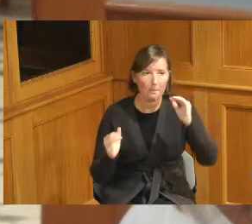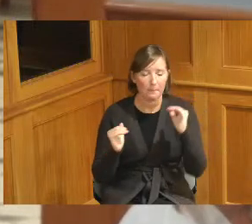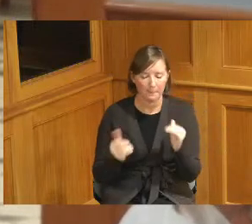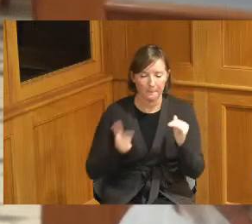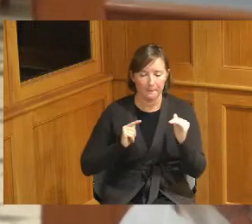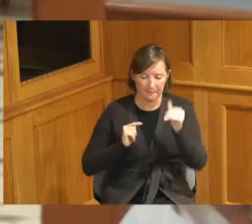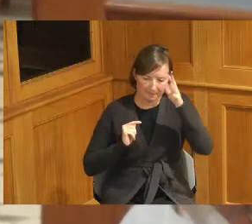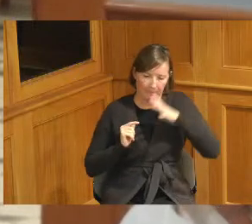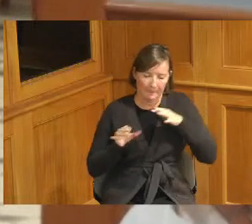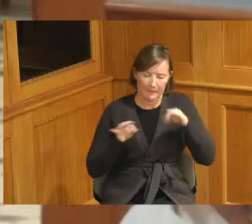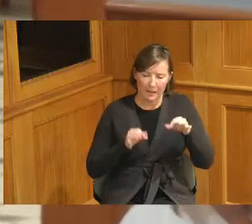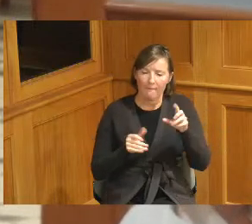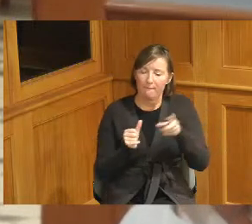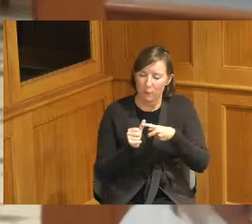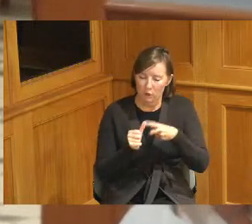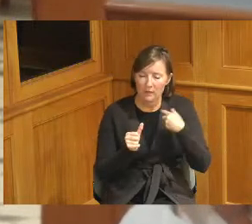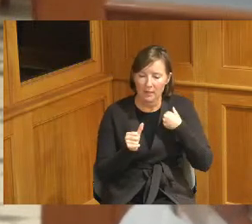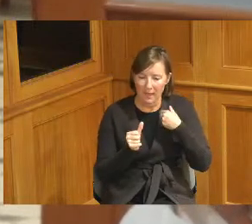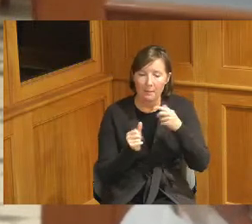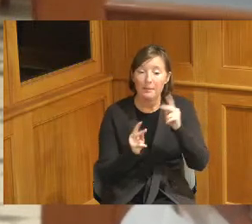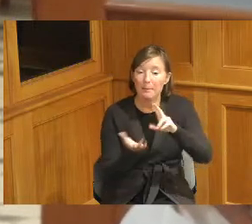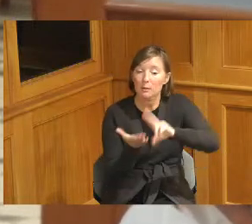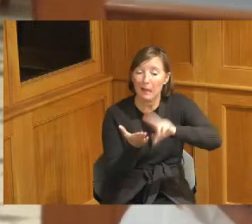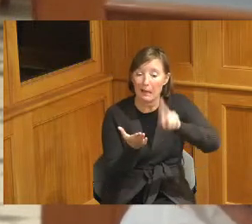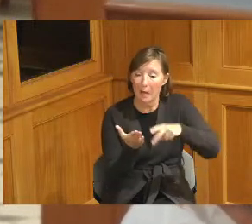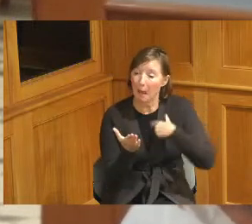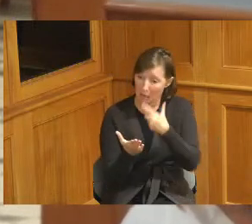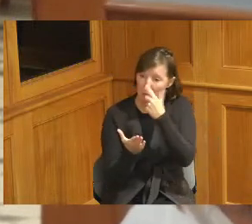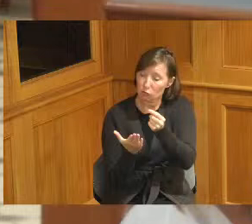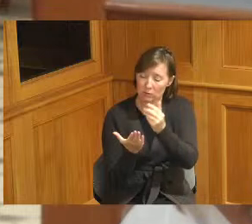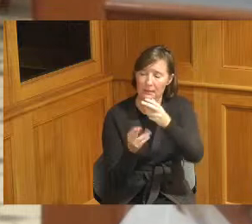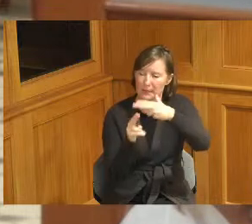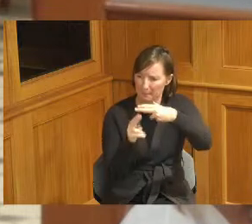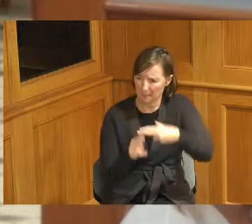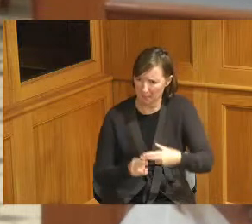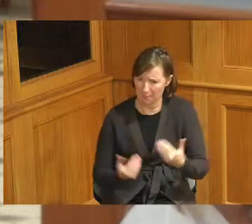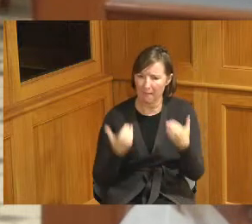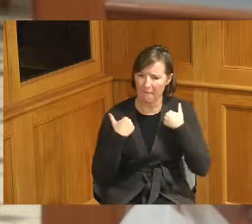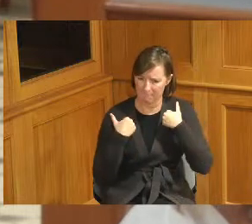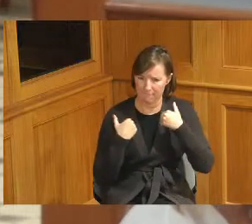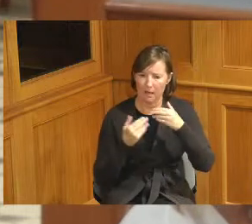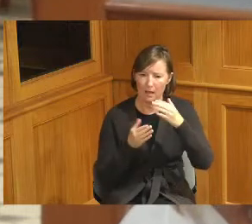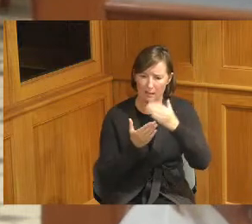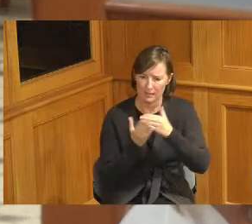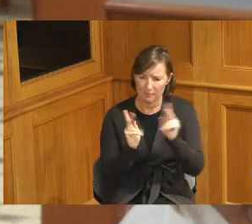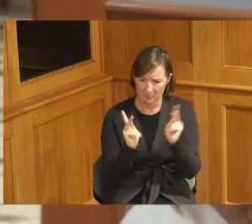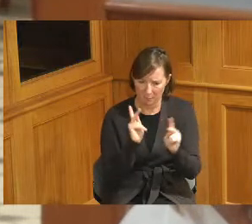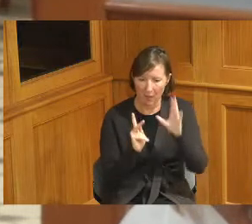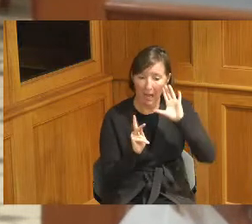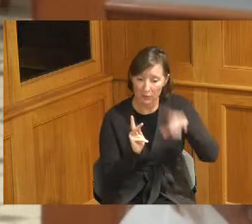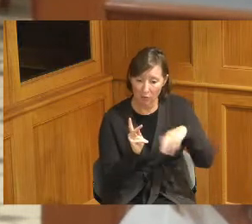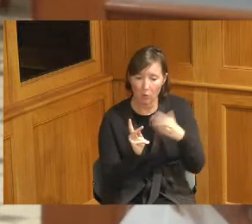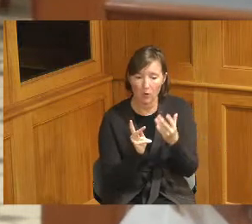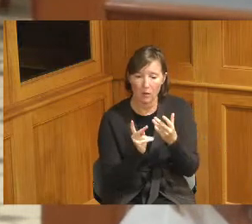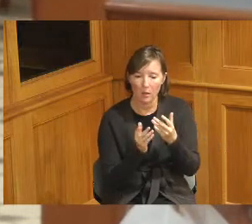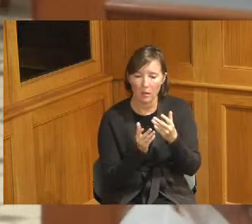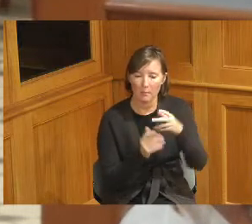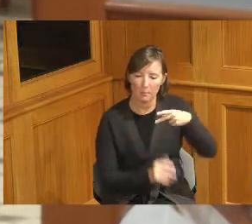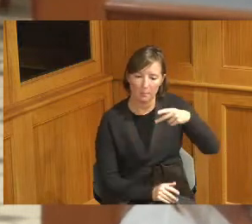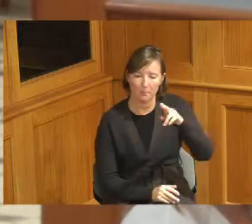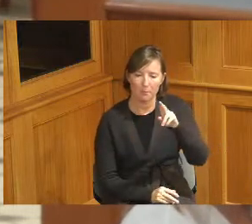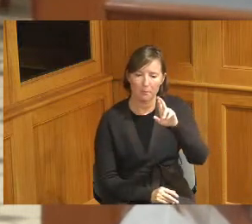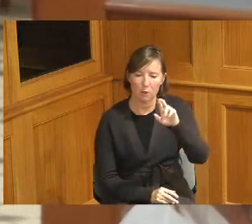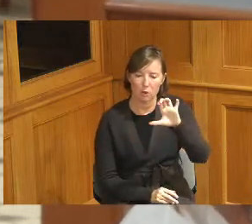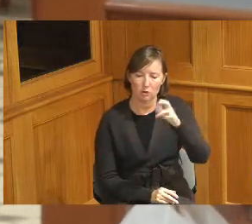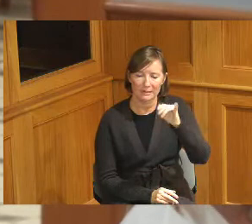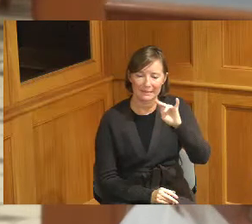that signed up that they were interested in the bid, and I know purchasing has its own list of